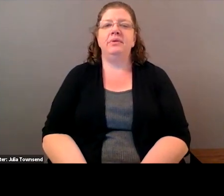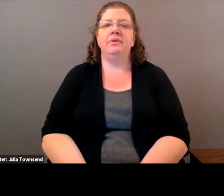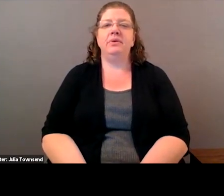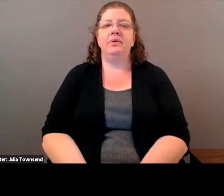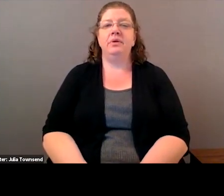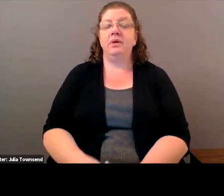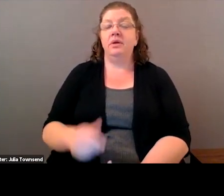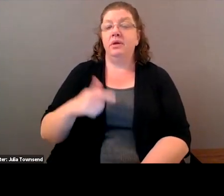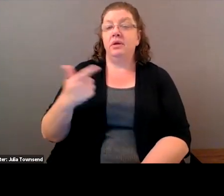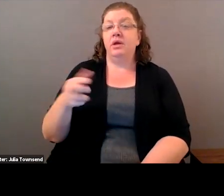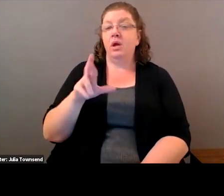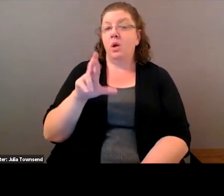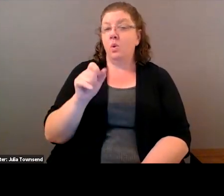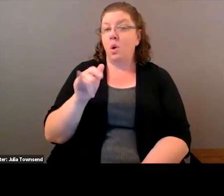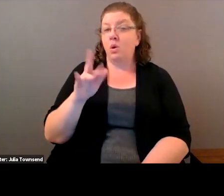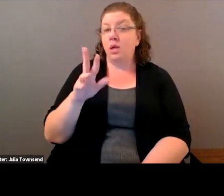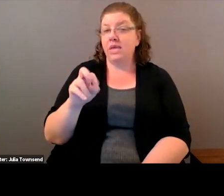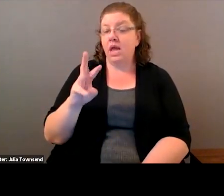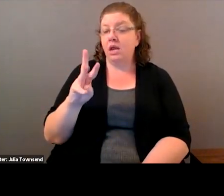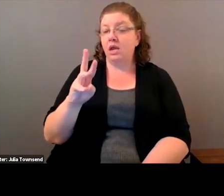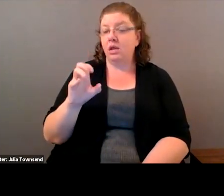Ms. Roseanne Crawford.